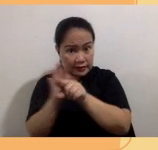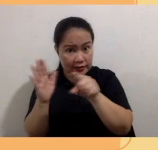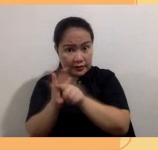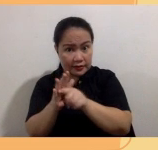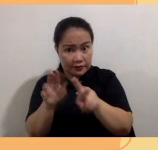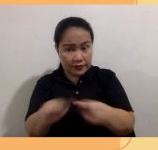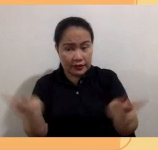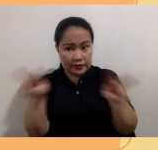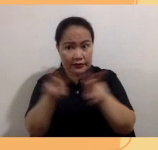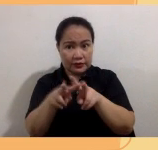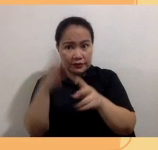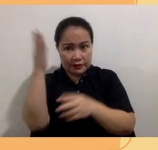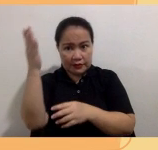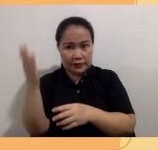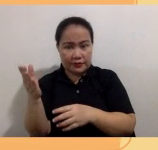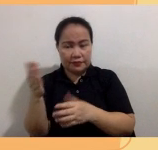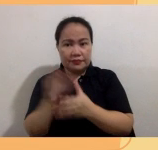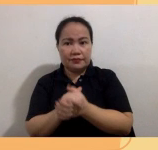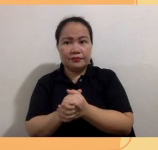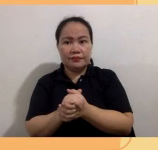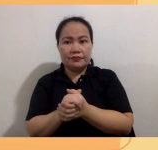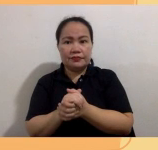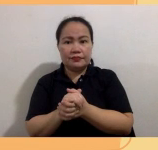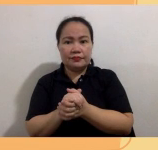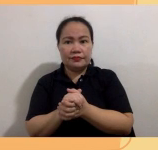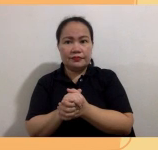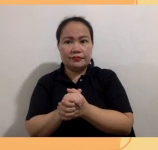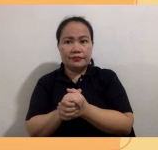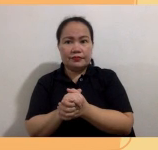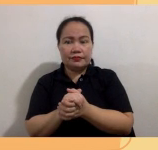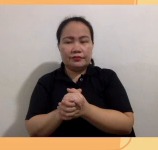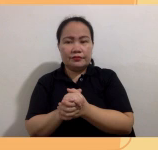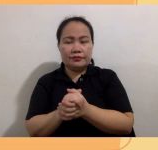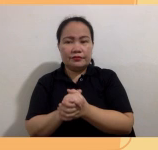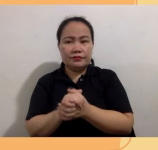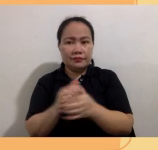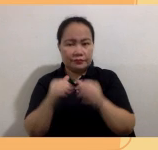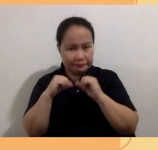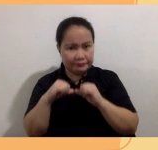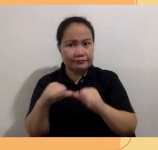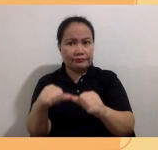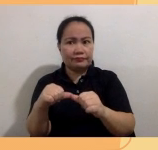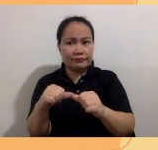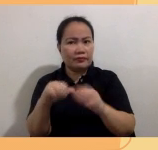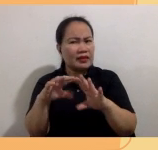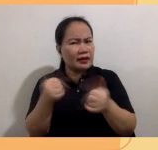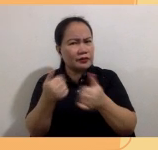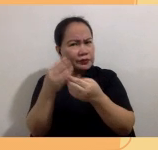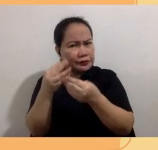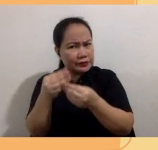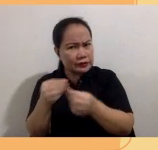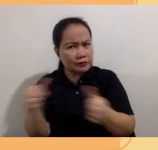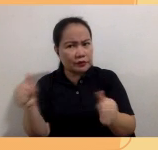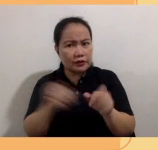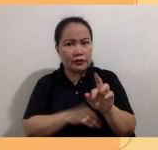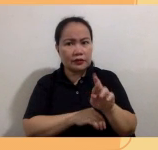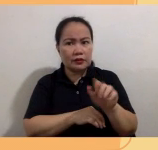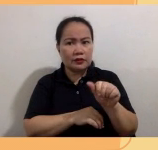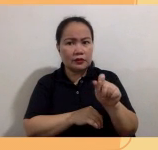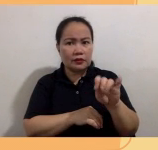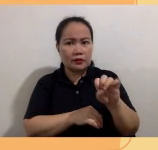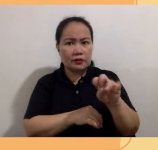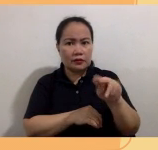x squared minus 9. Okay, let's move on how to simplify